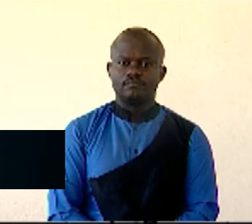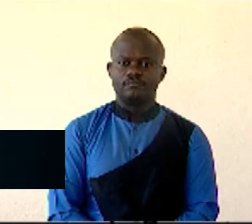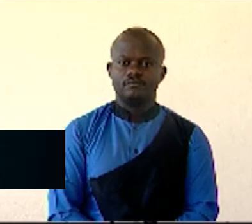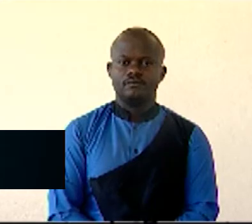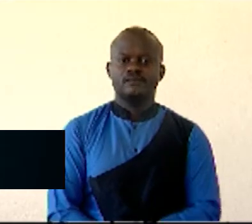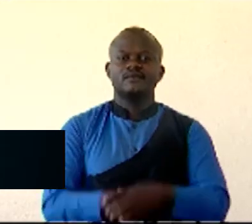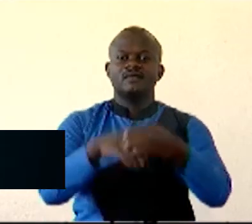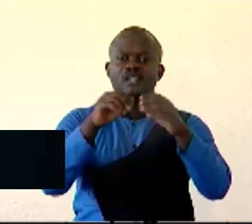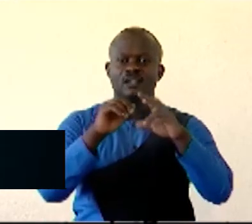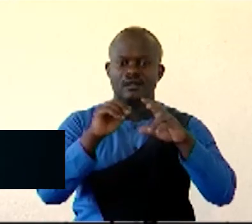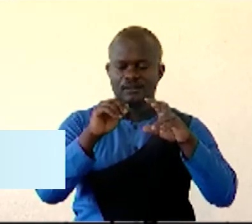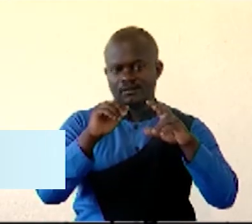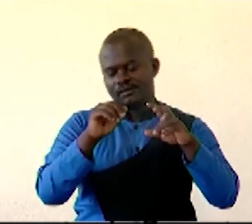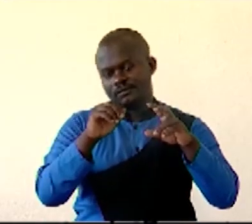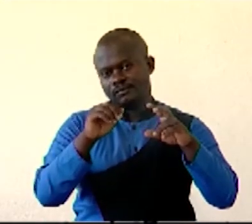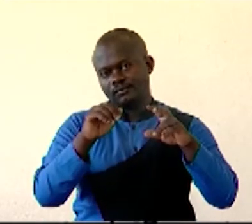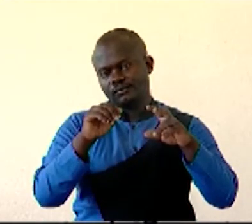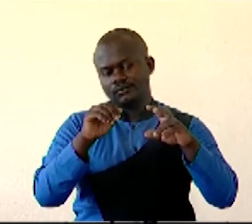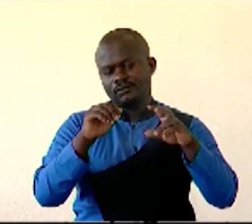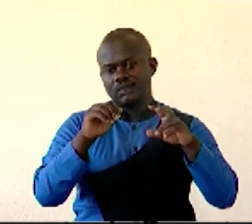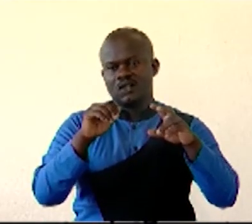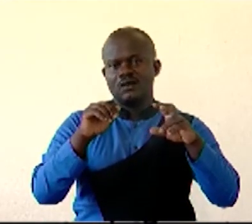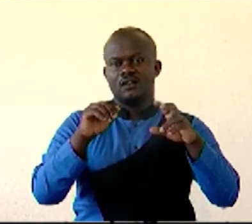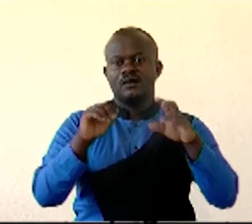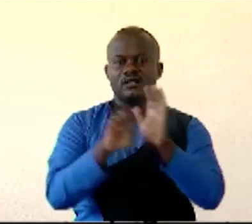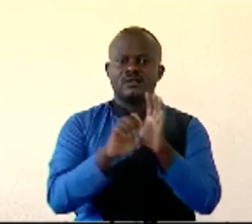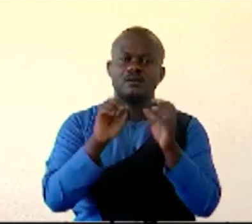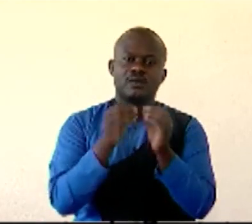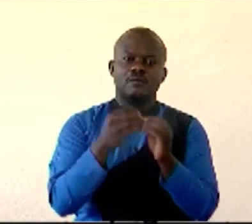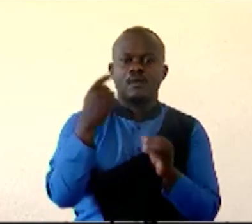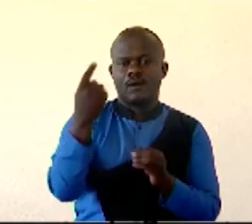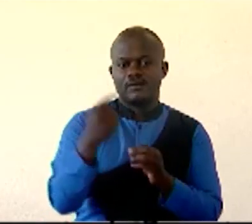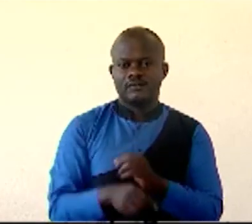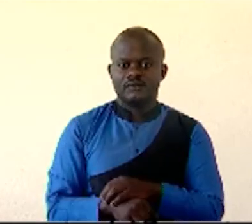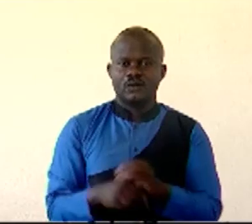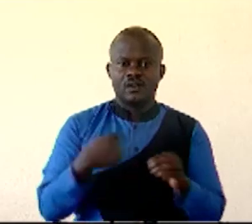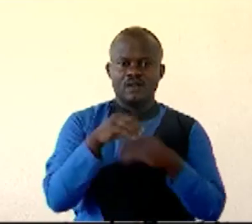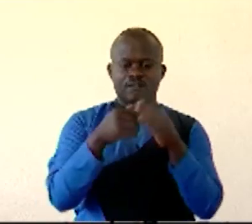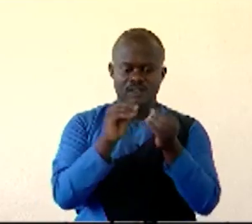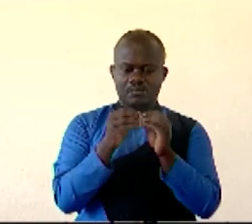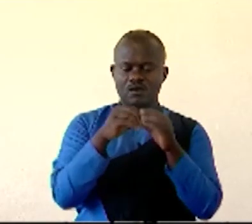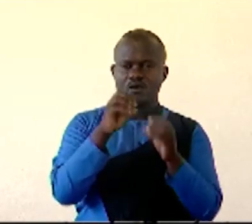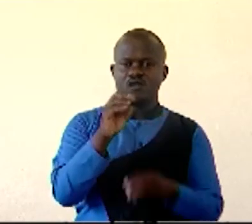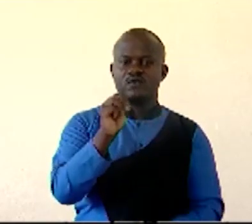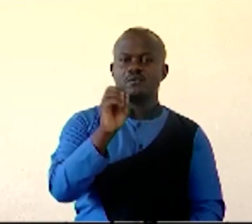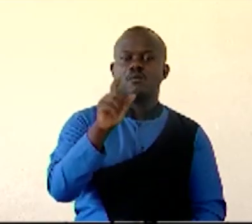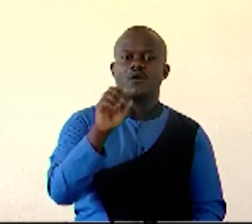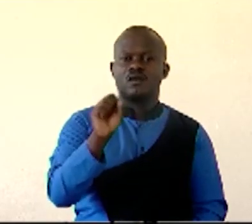Example number one, which one is the limiting reactant or reagent? We find the number of moles of